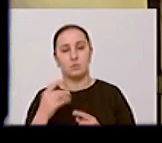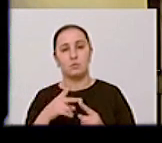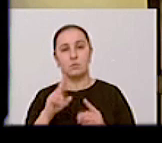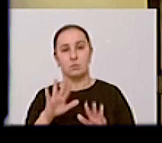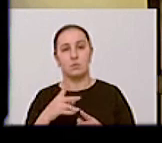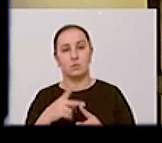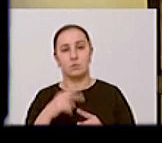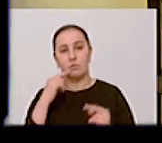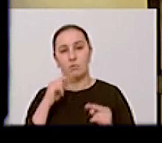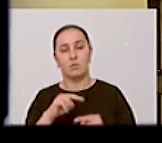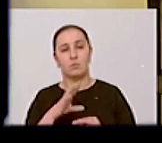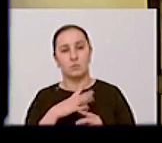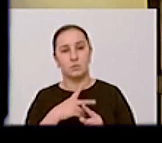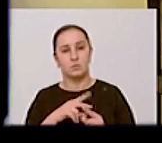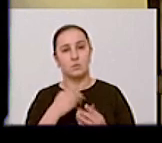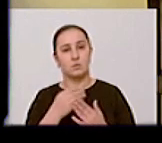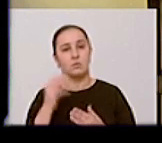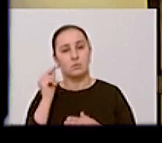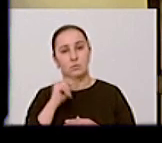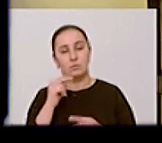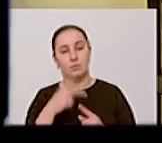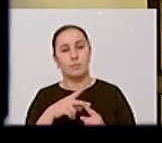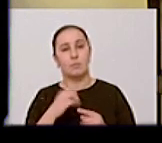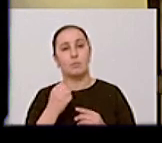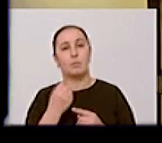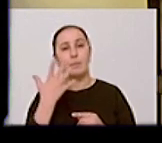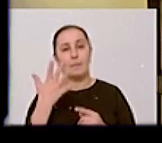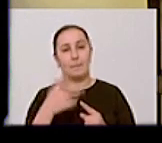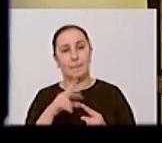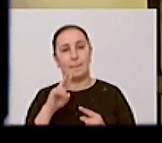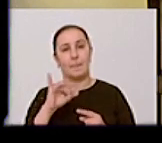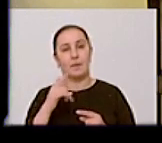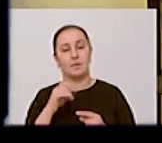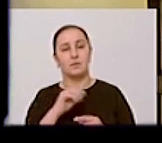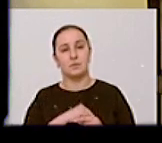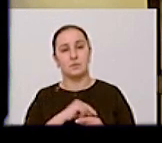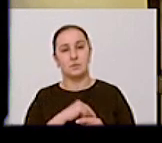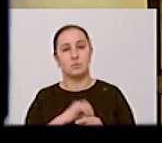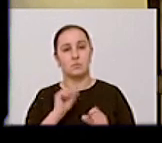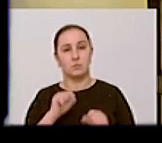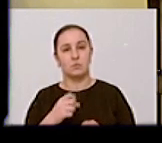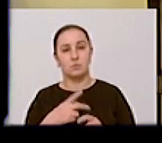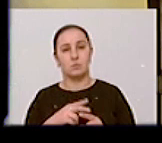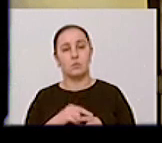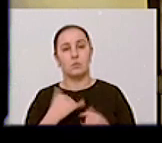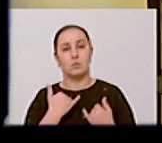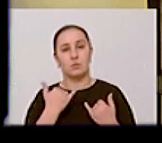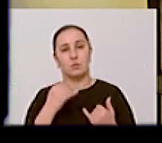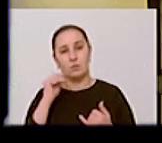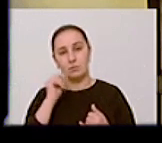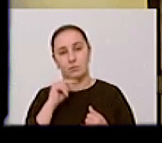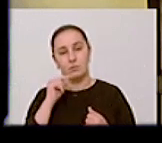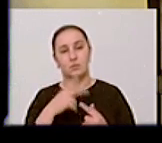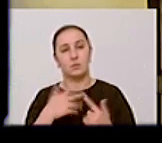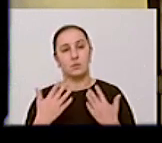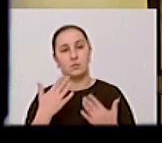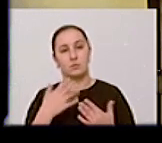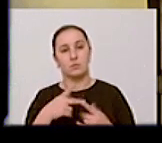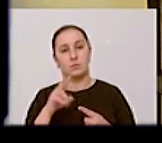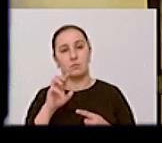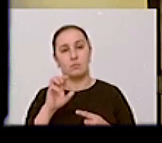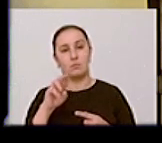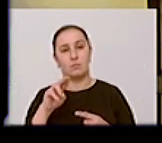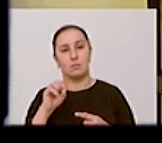Demak, guvohi bo'lganimizdek, aziz o'quvchilar, bir qancha lug'atlar ustida ishlashimiz mumkin. Hurmatli o'quvchilar, agar